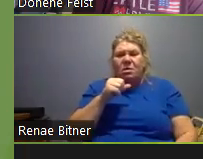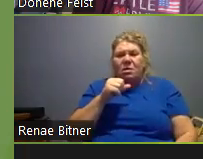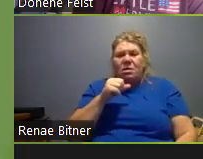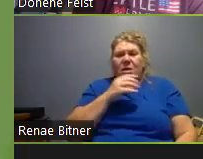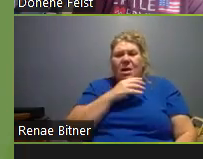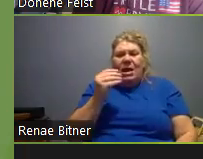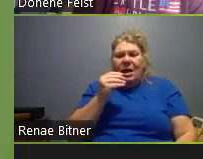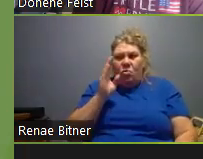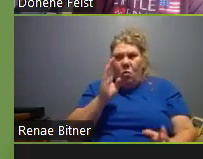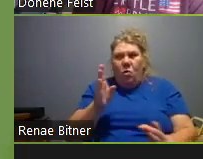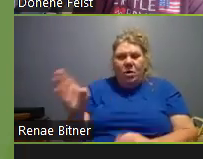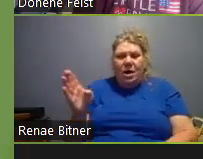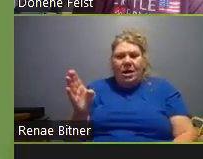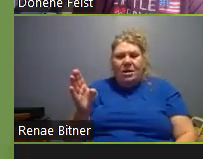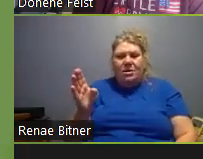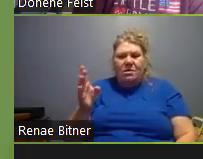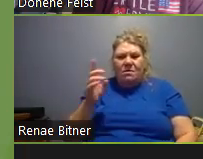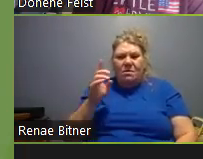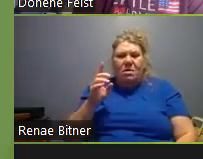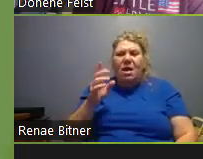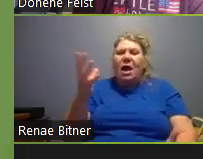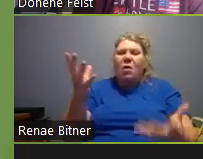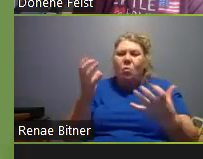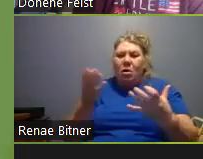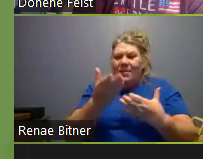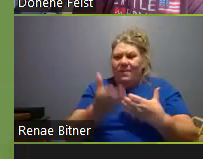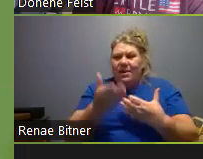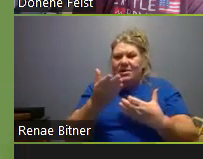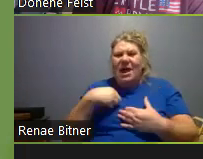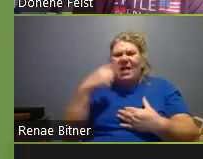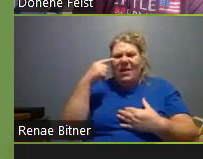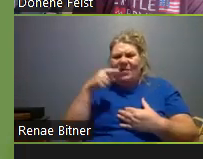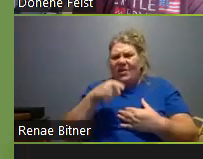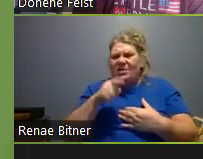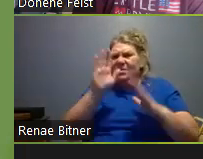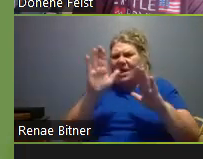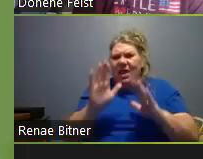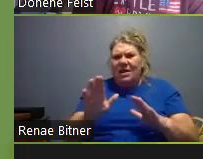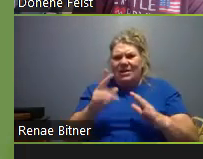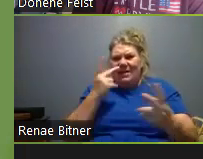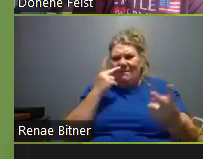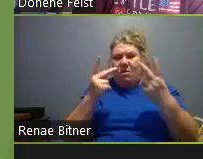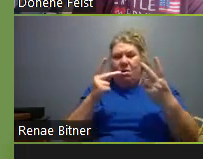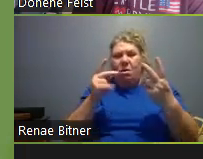and organize for everybody. So I wanted this as a good, because I think this is an excellent visual